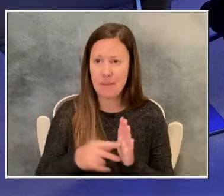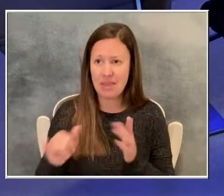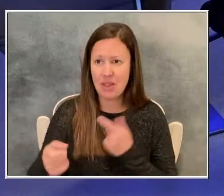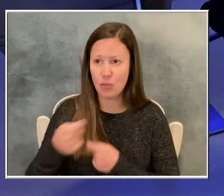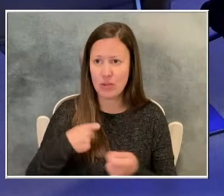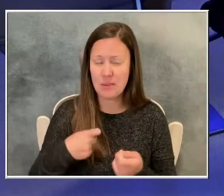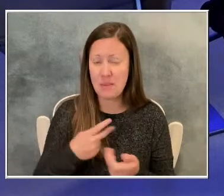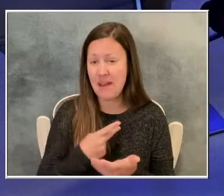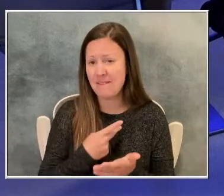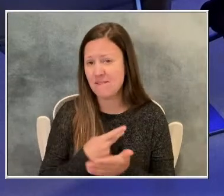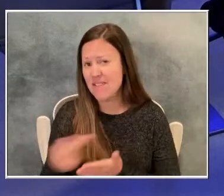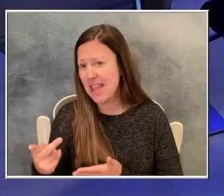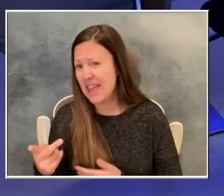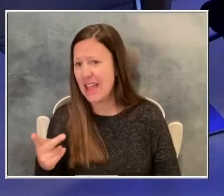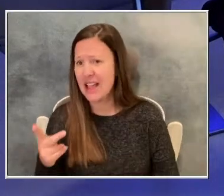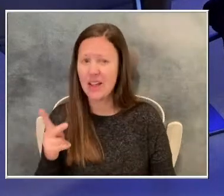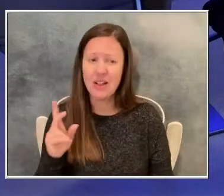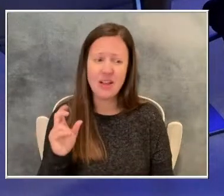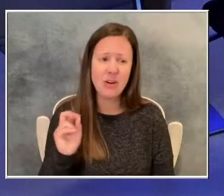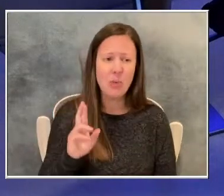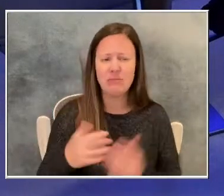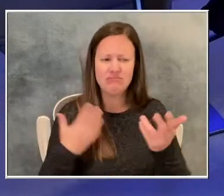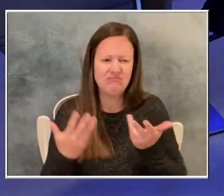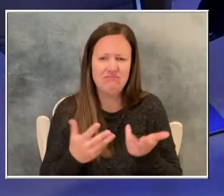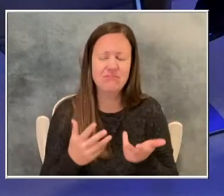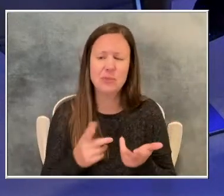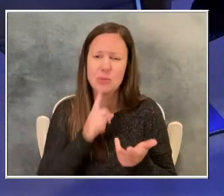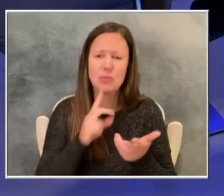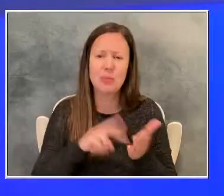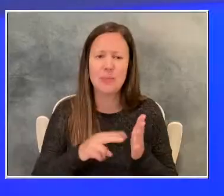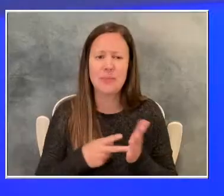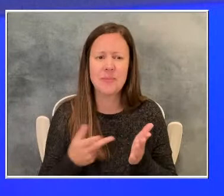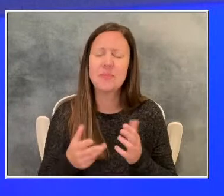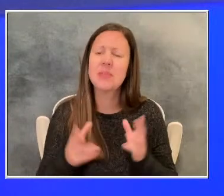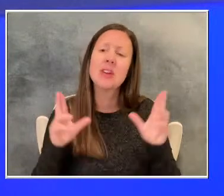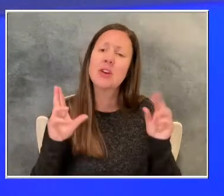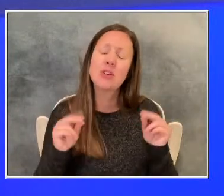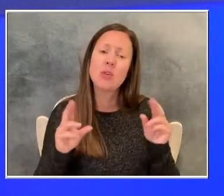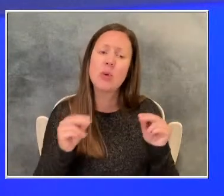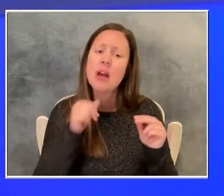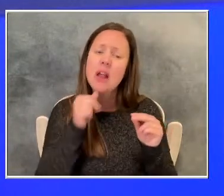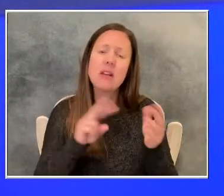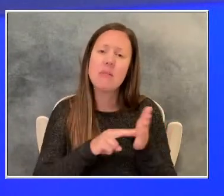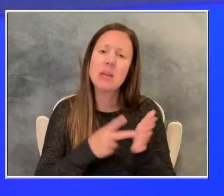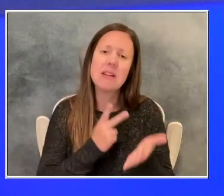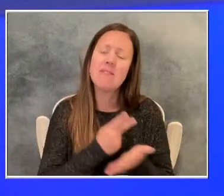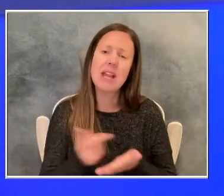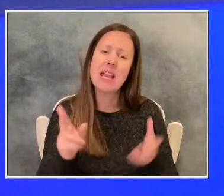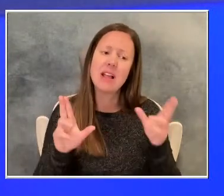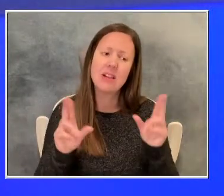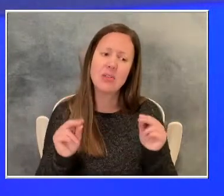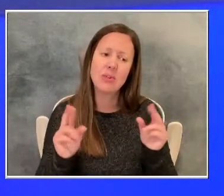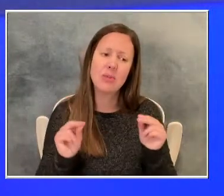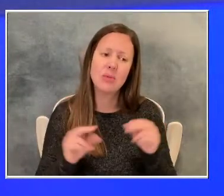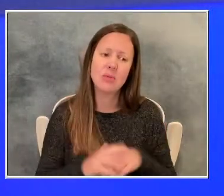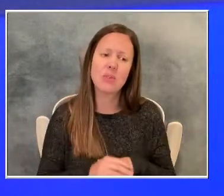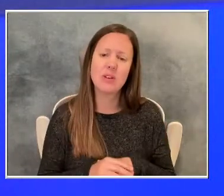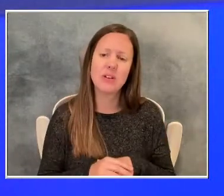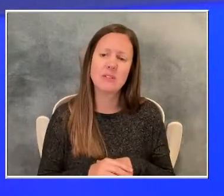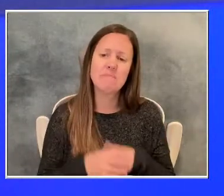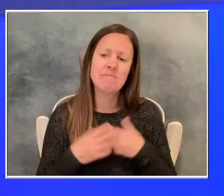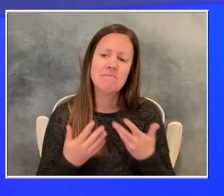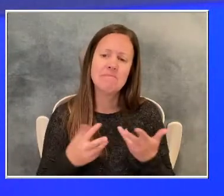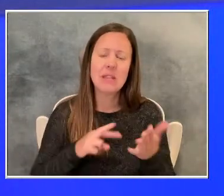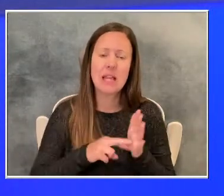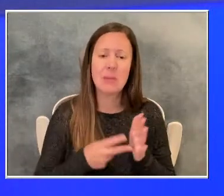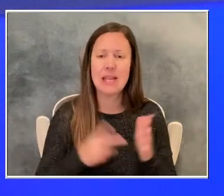as a match? What does that really mean? No, it does not mean that it has failed. It just means it's a complication